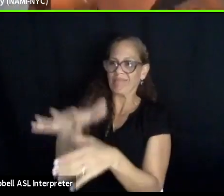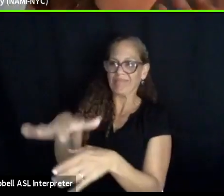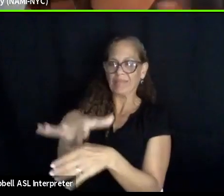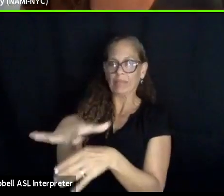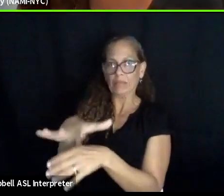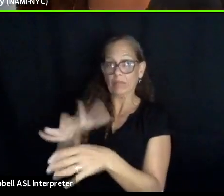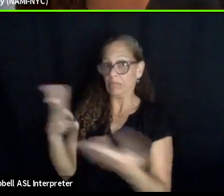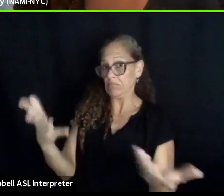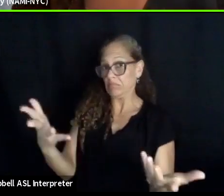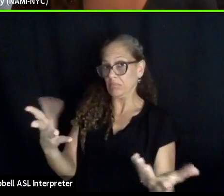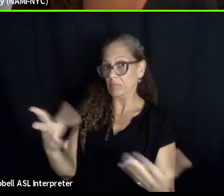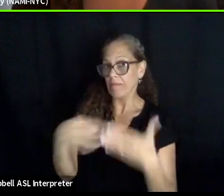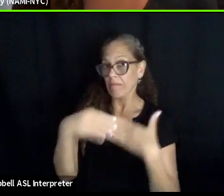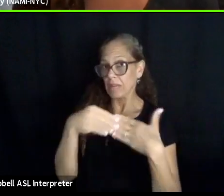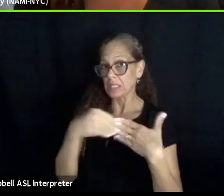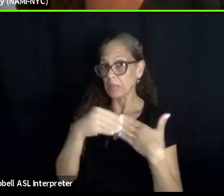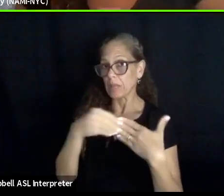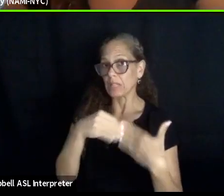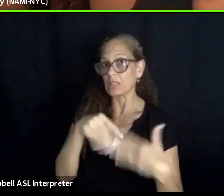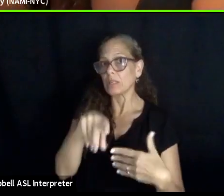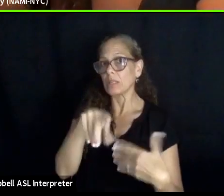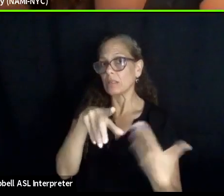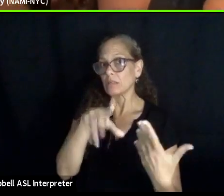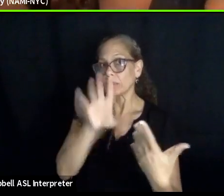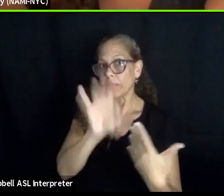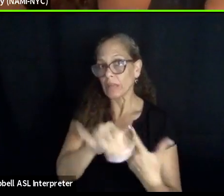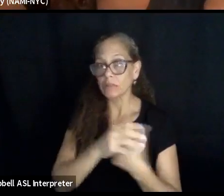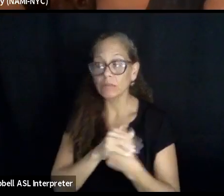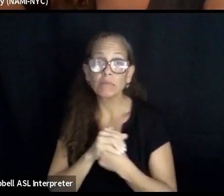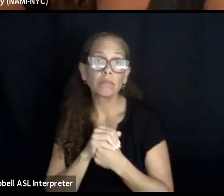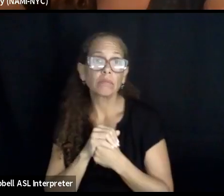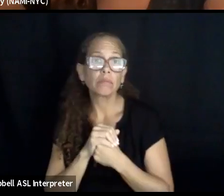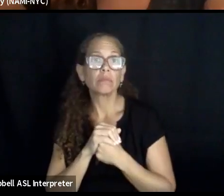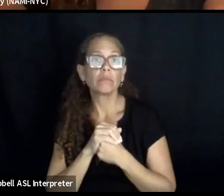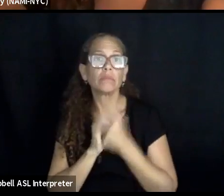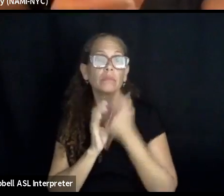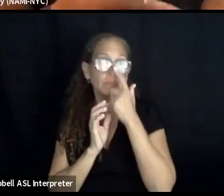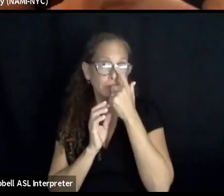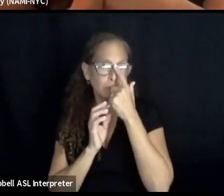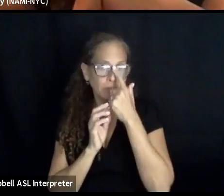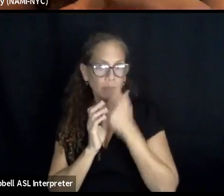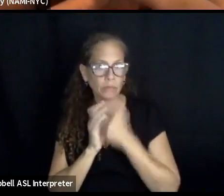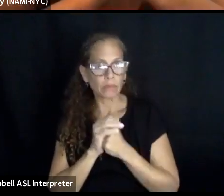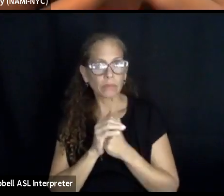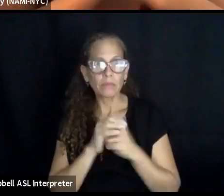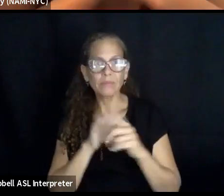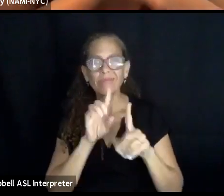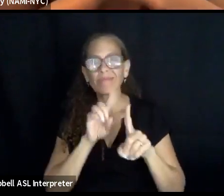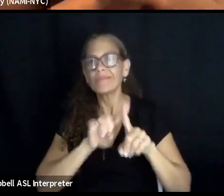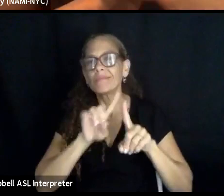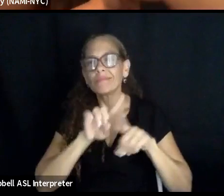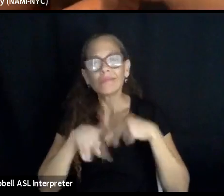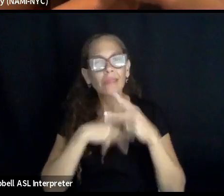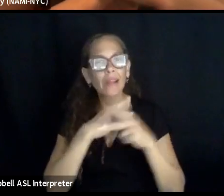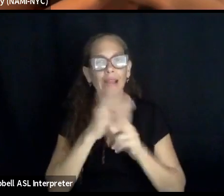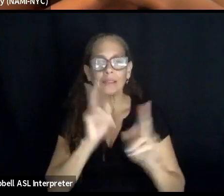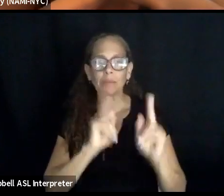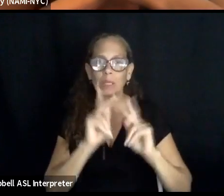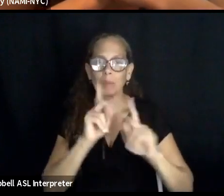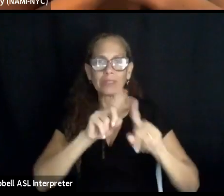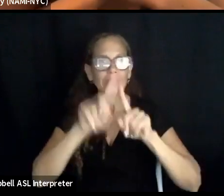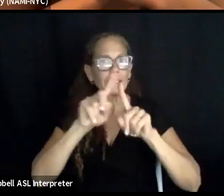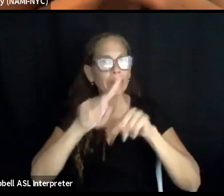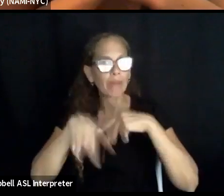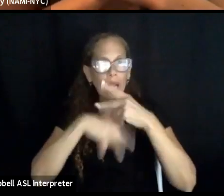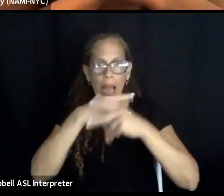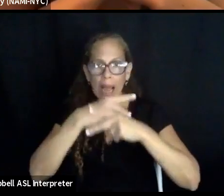What is their flexibility with that? So there are all different types of people doing all different iterations